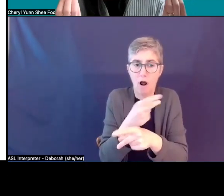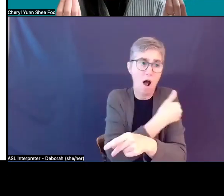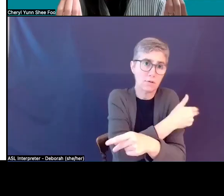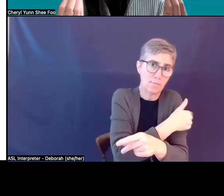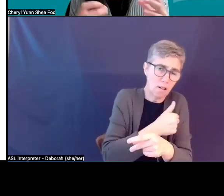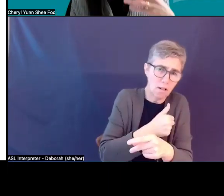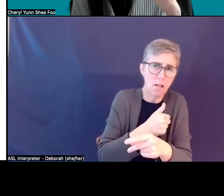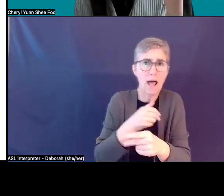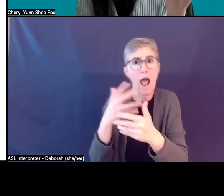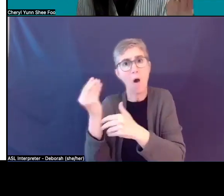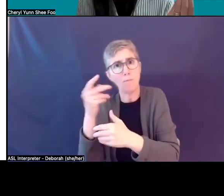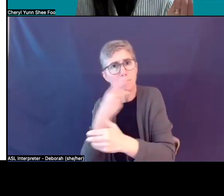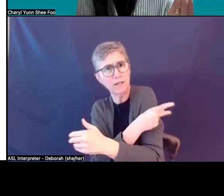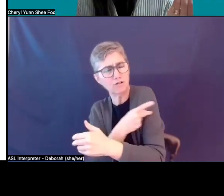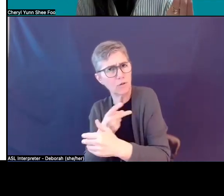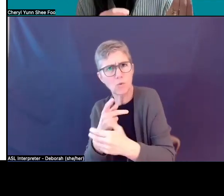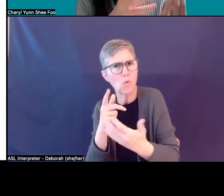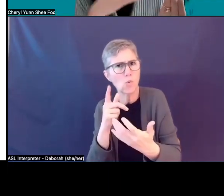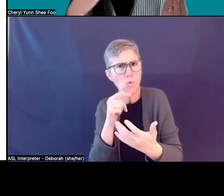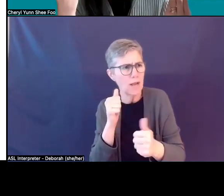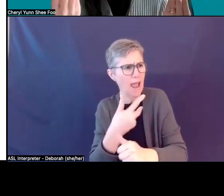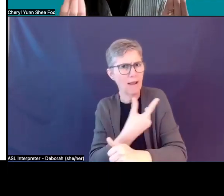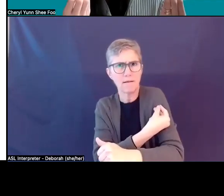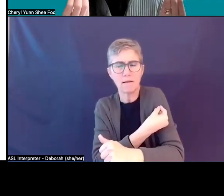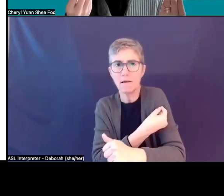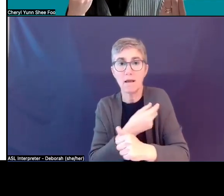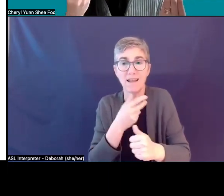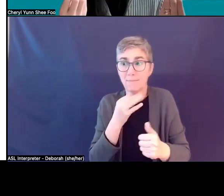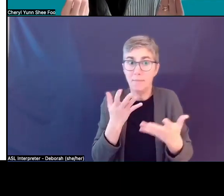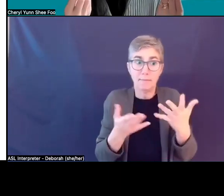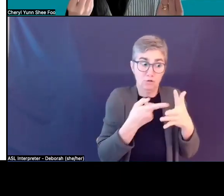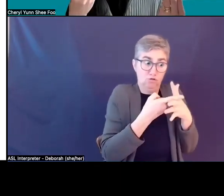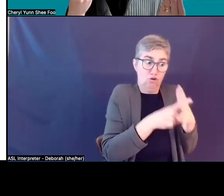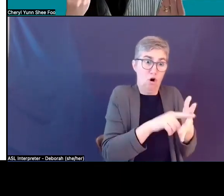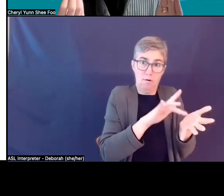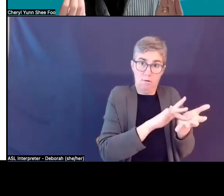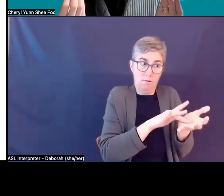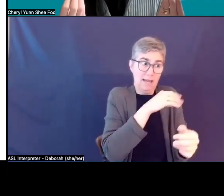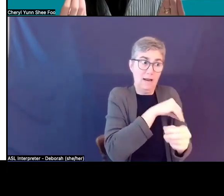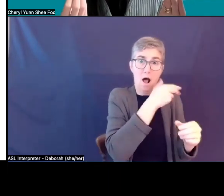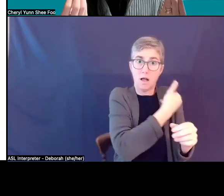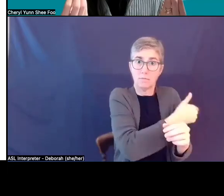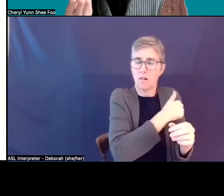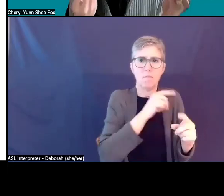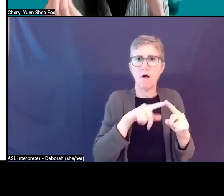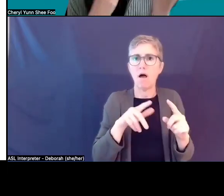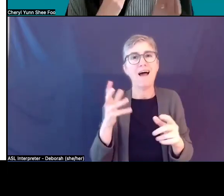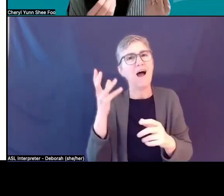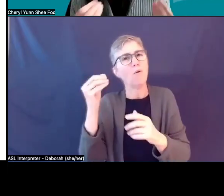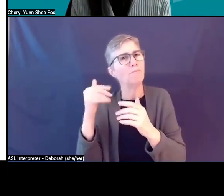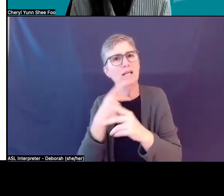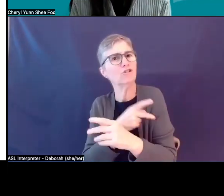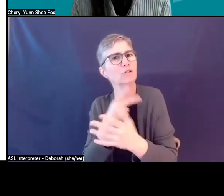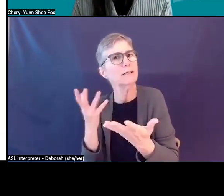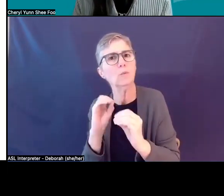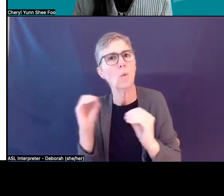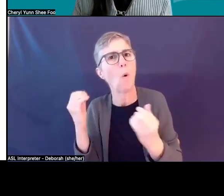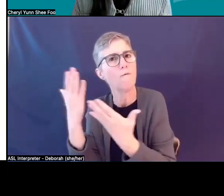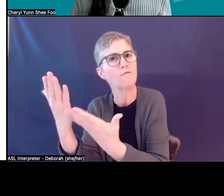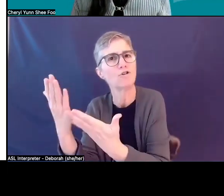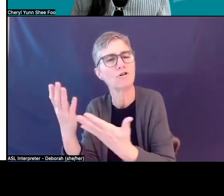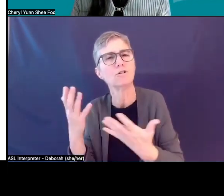care transitions. What might be started in the hospital may not be able to be continued in the outpatient basis, and vice